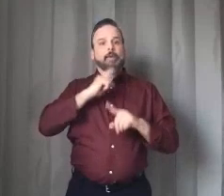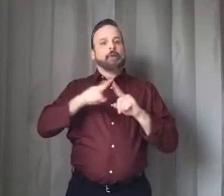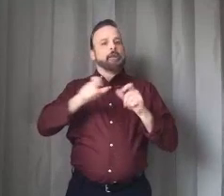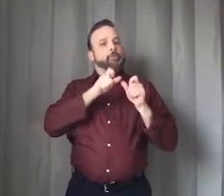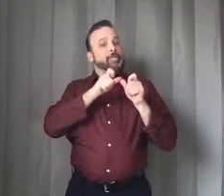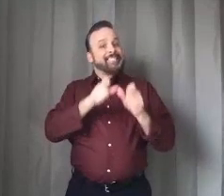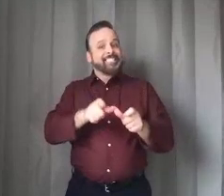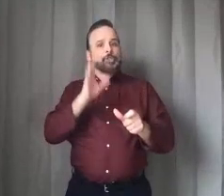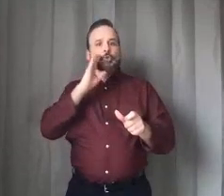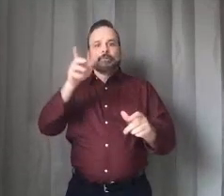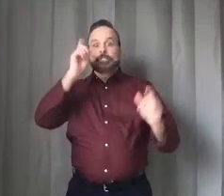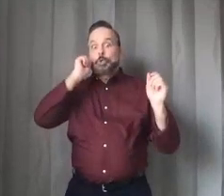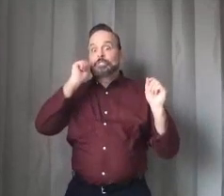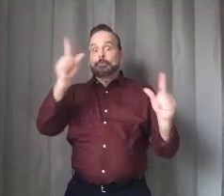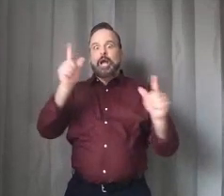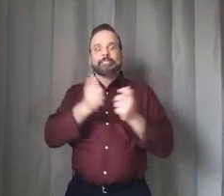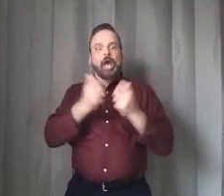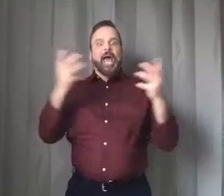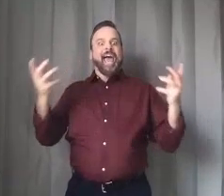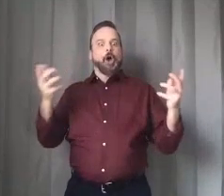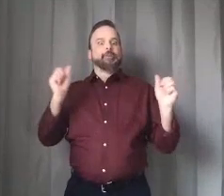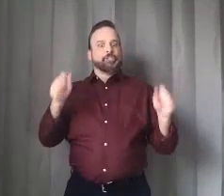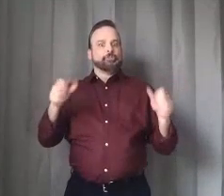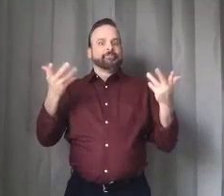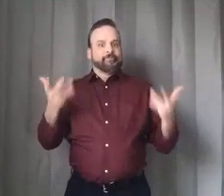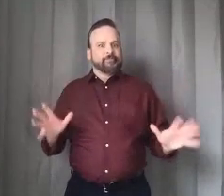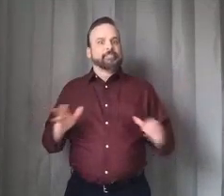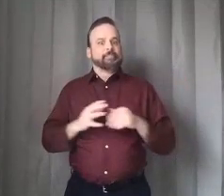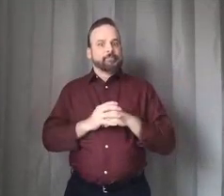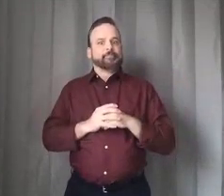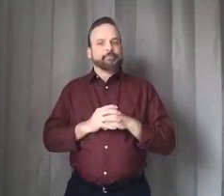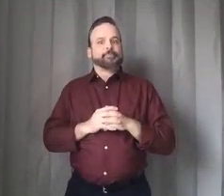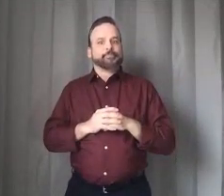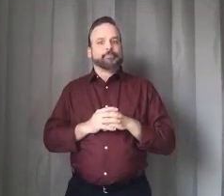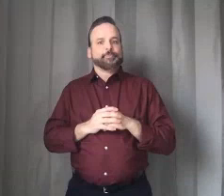be so surprised about how much stuff that you can get done. So,